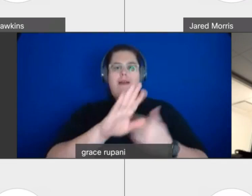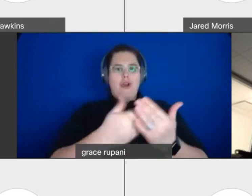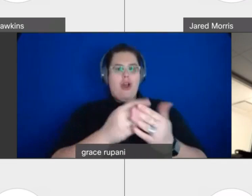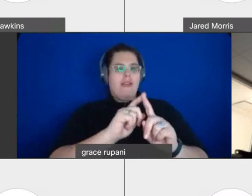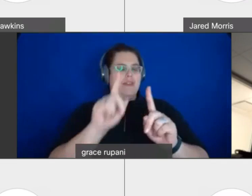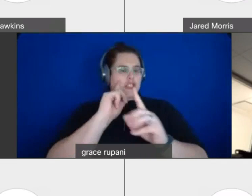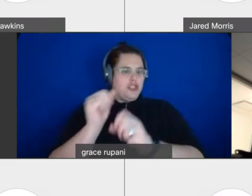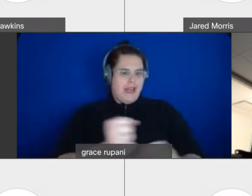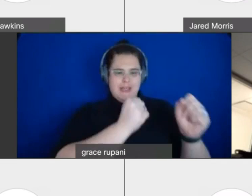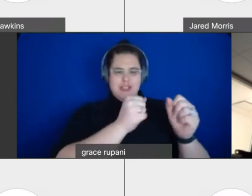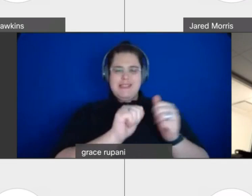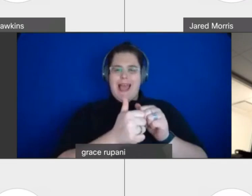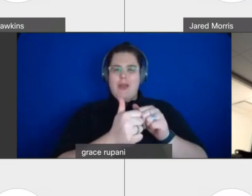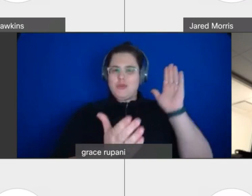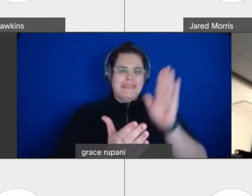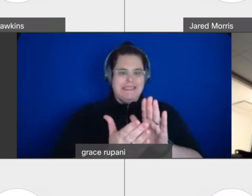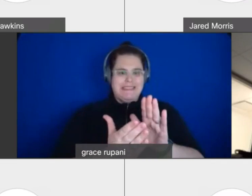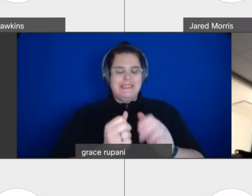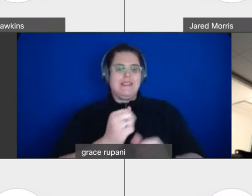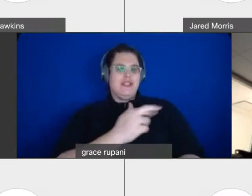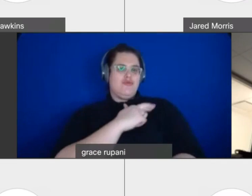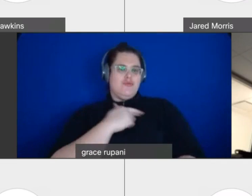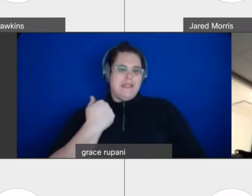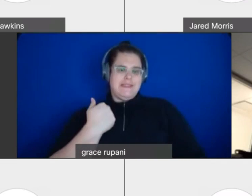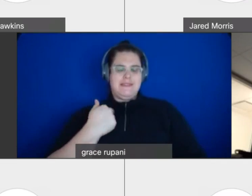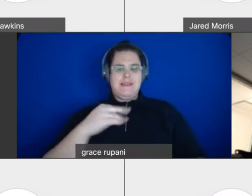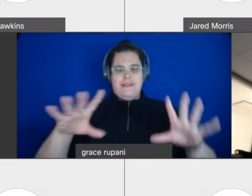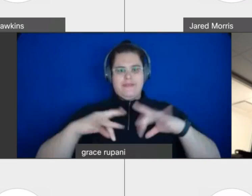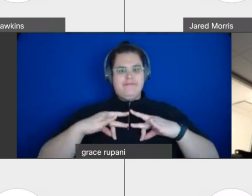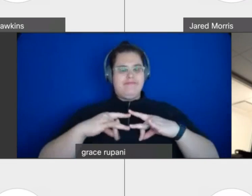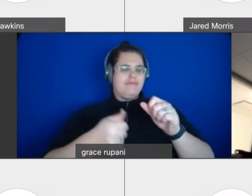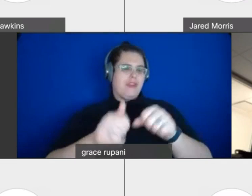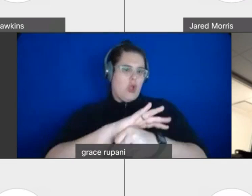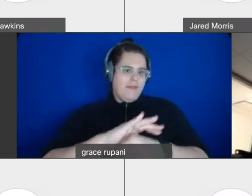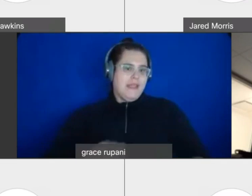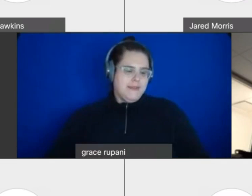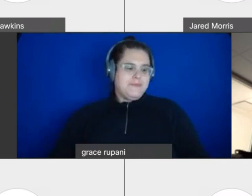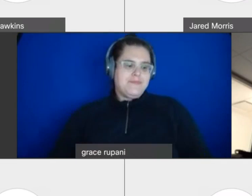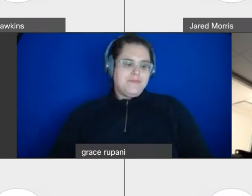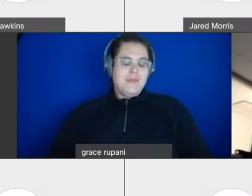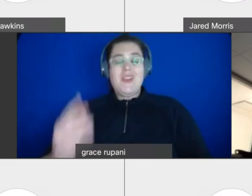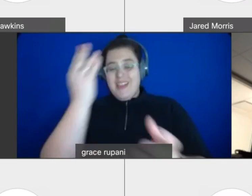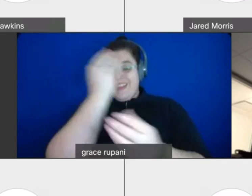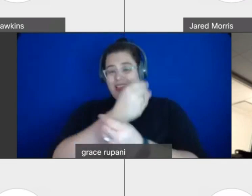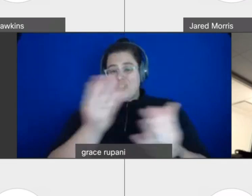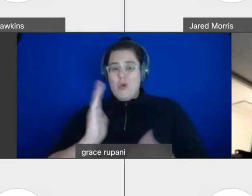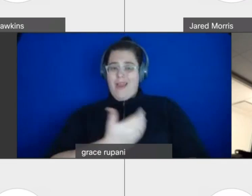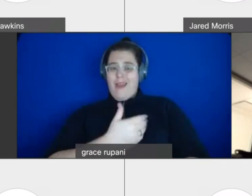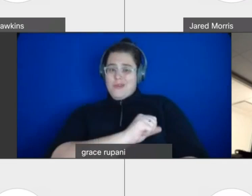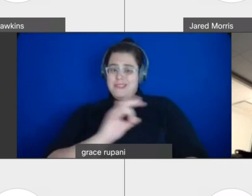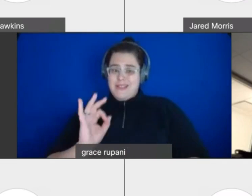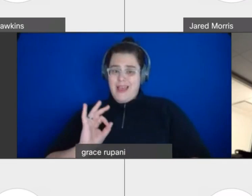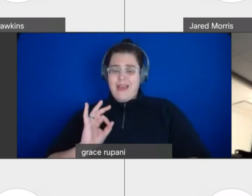just like for people to know is that, you know, our staff are